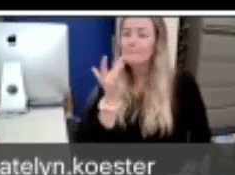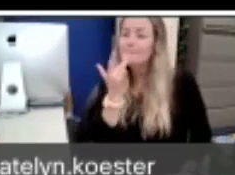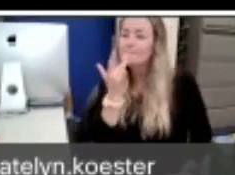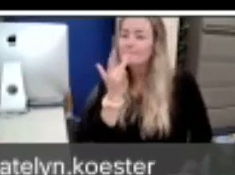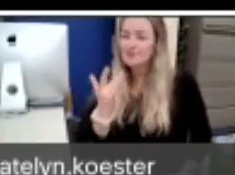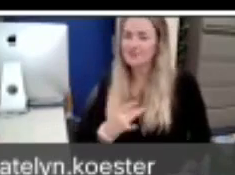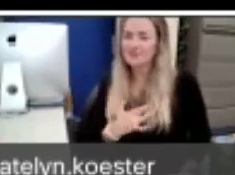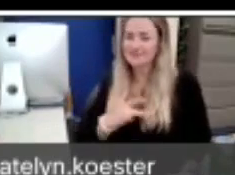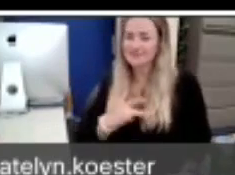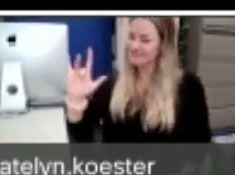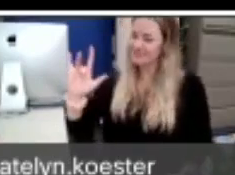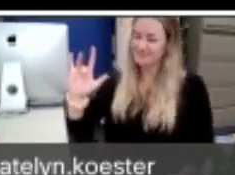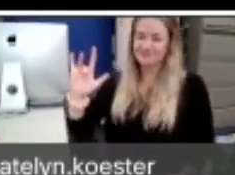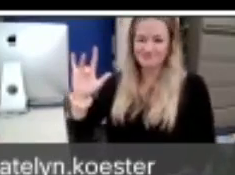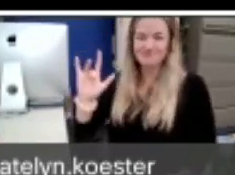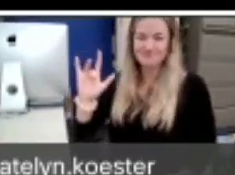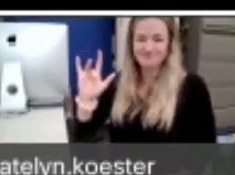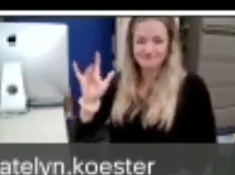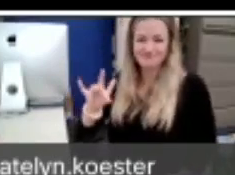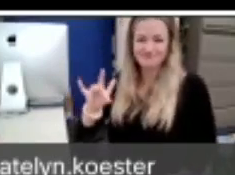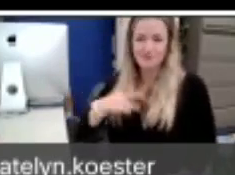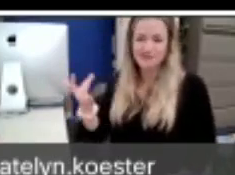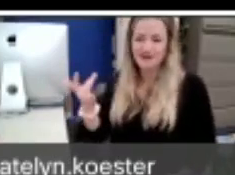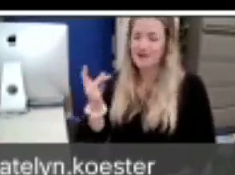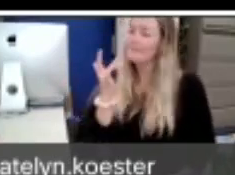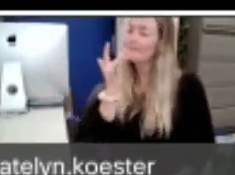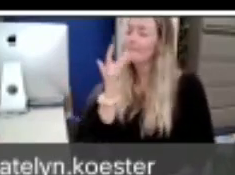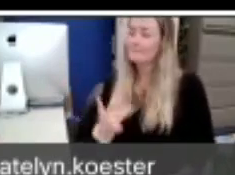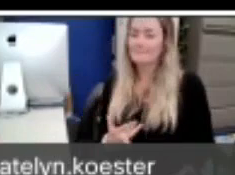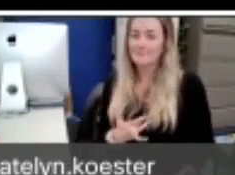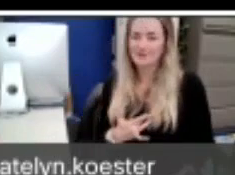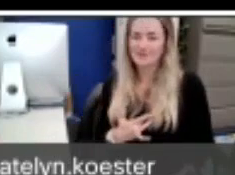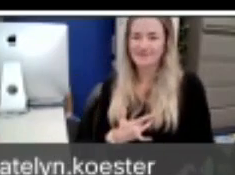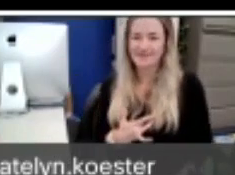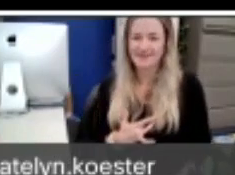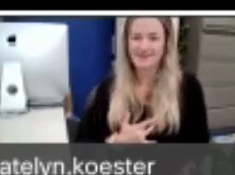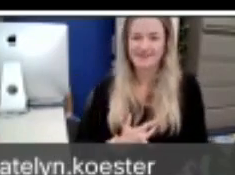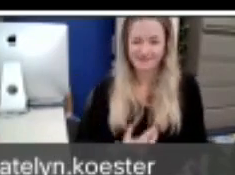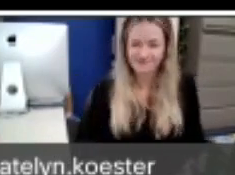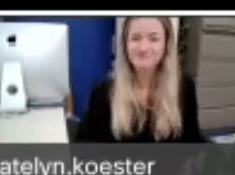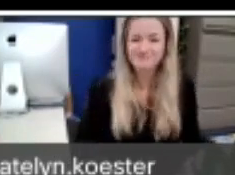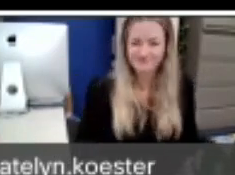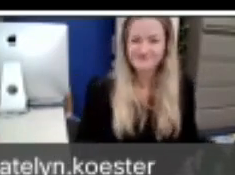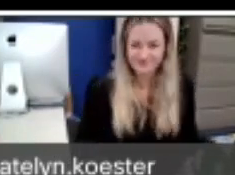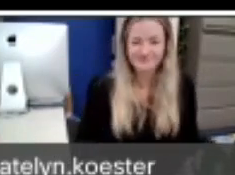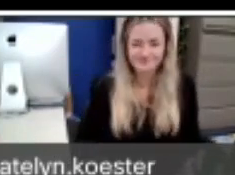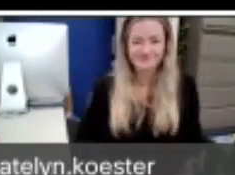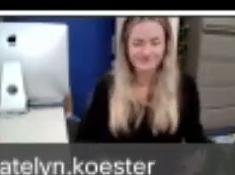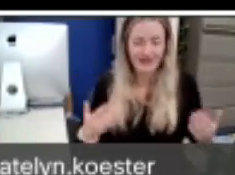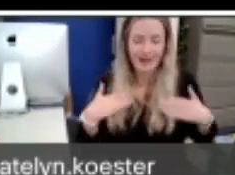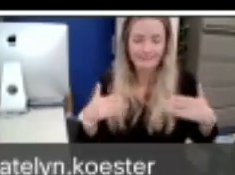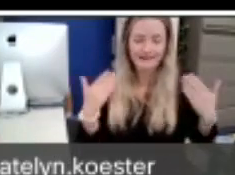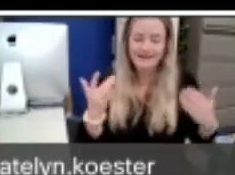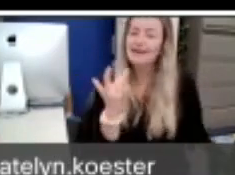Same as that what's up sign or shape. So the middle finger touches your chin and goes down to like your heart or like your